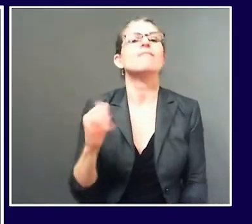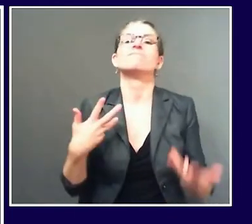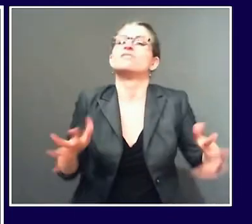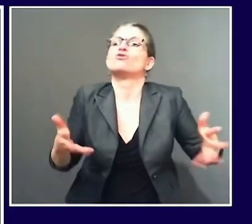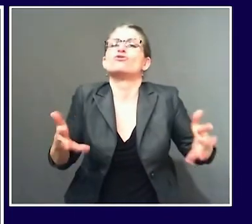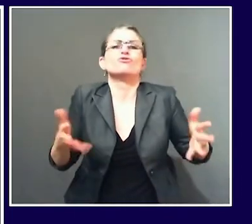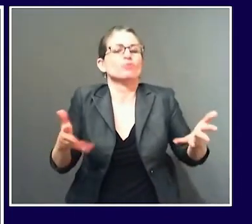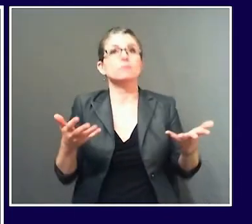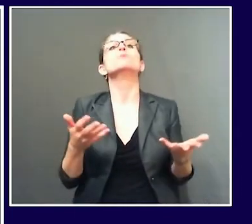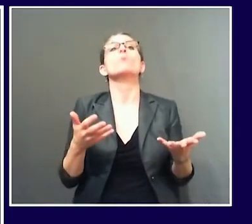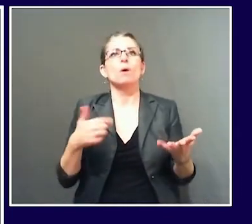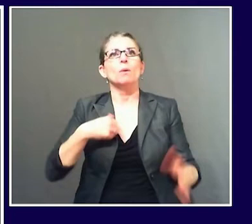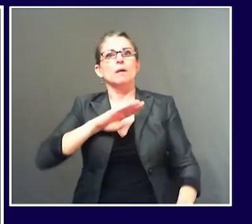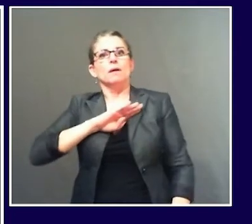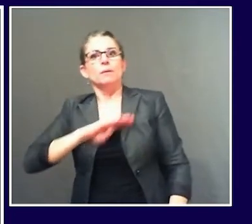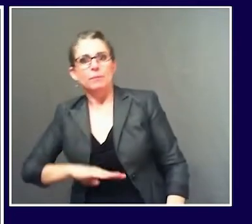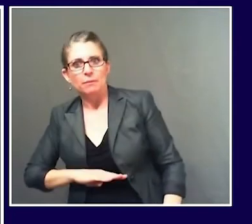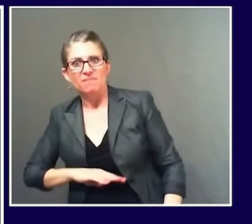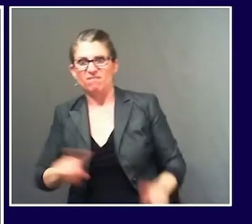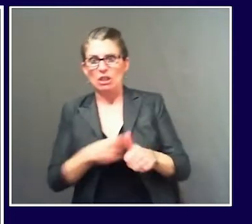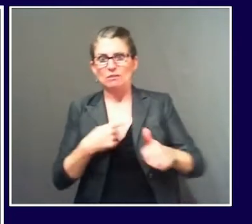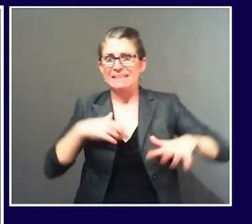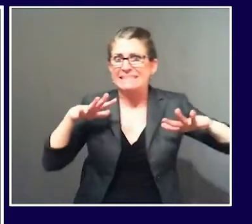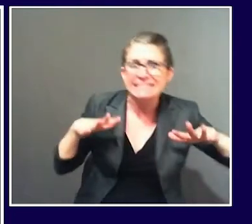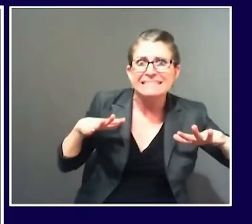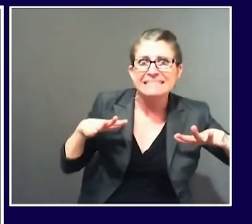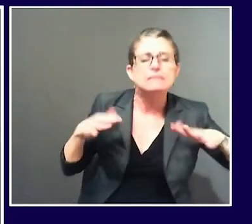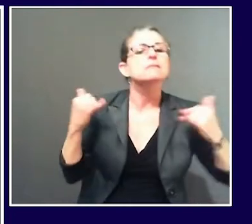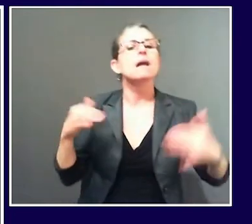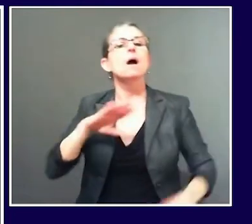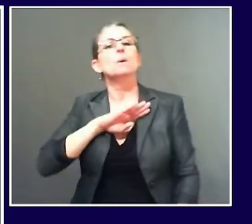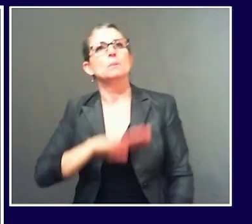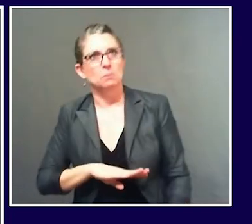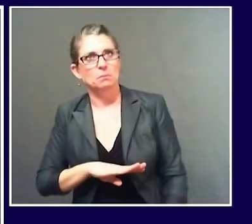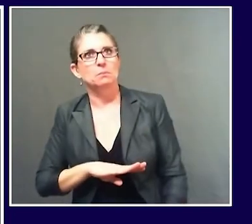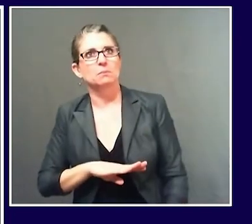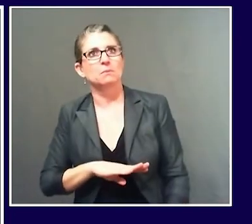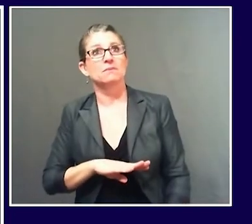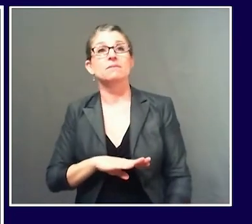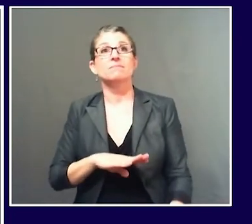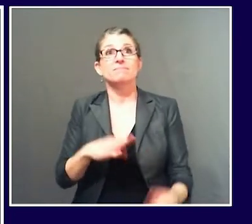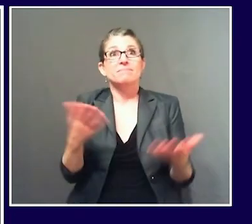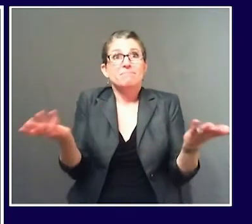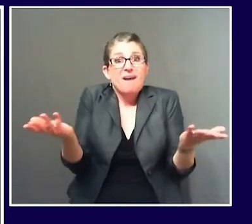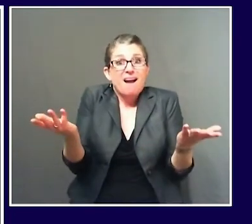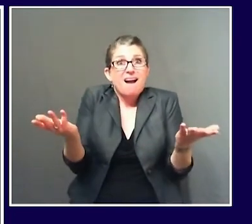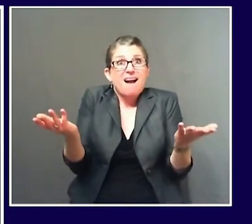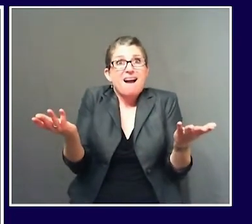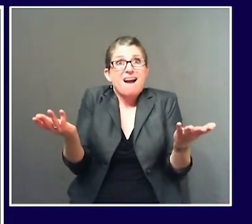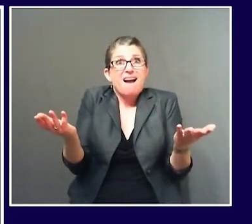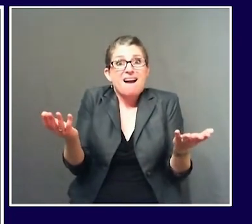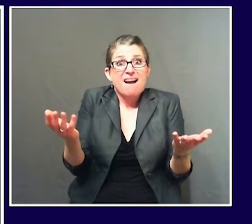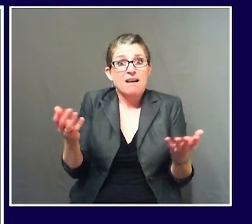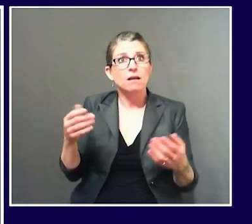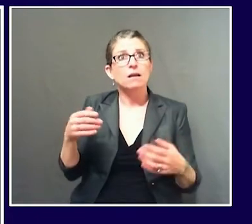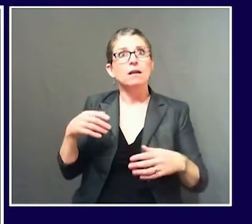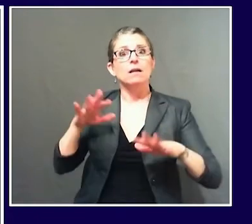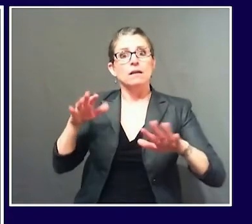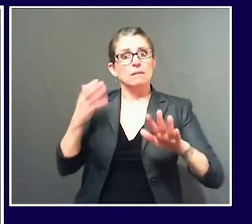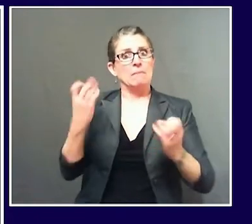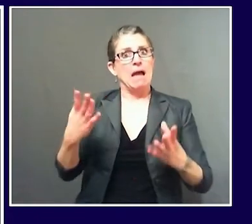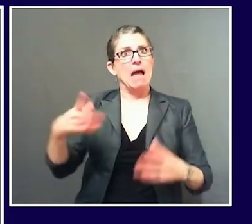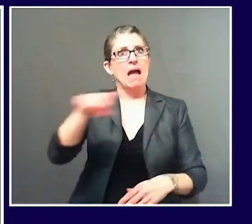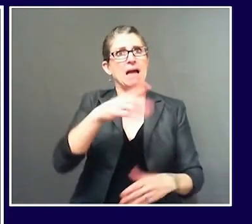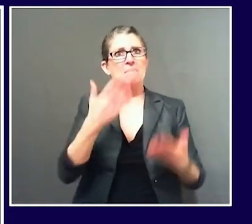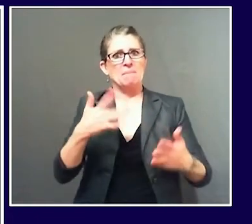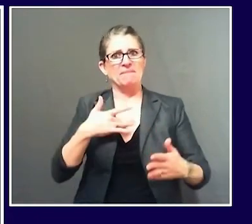COVID-19. I suspect that's true for everybody who's watching right now. In our situation,